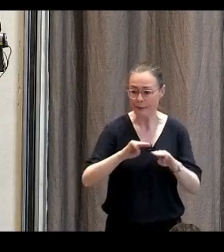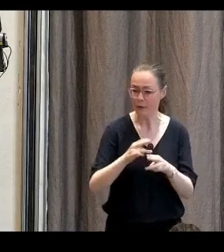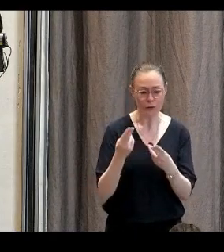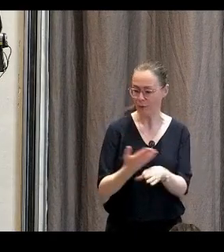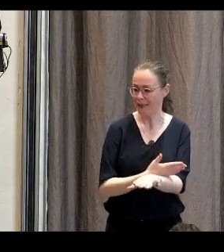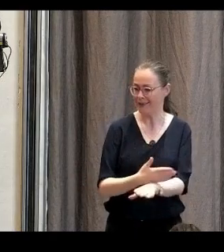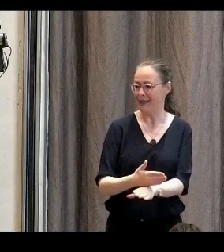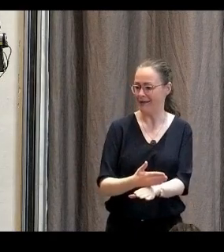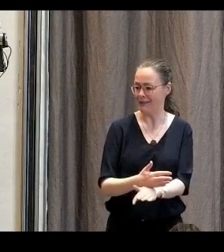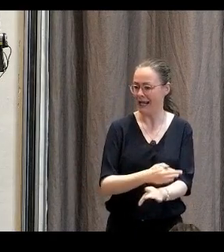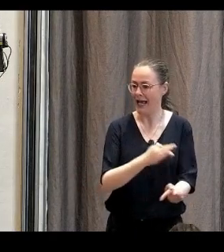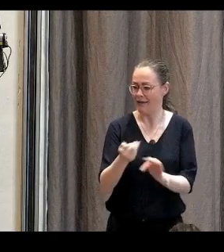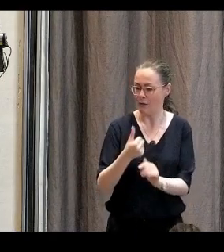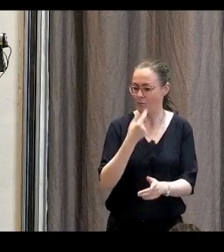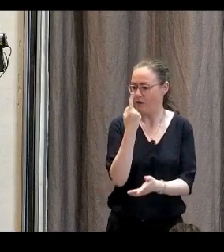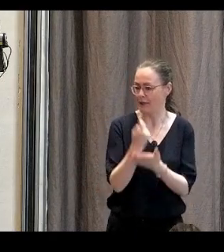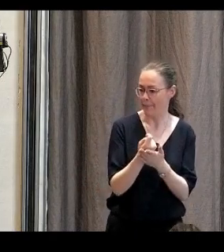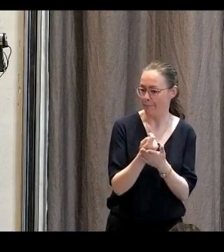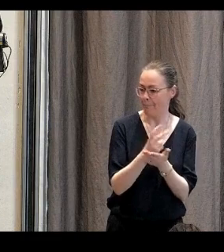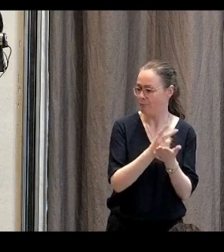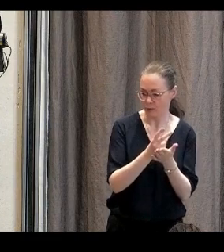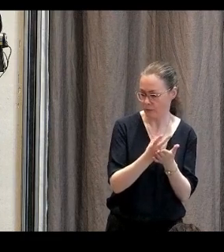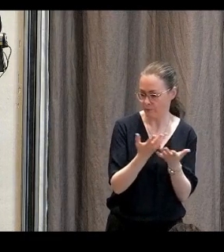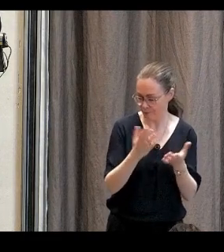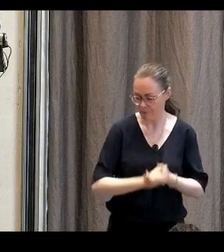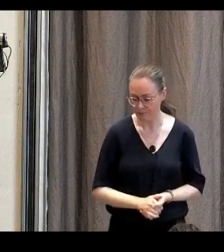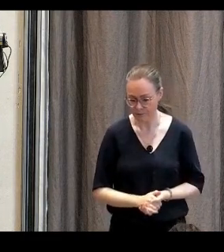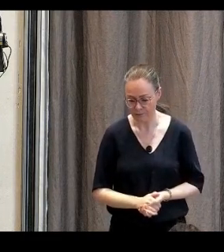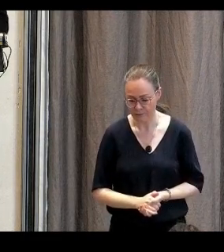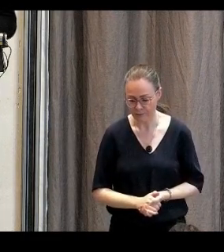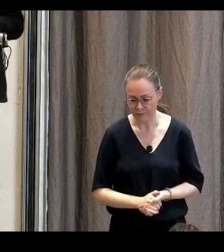start treatment after they've had a single seizure.